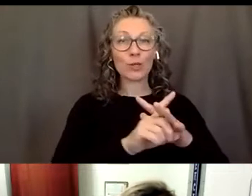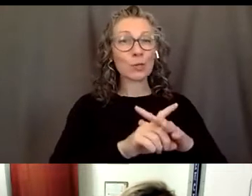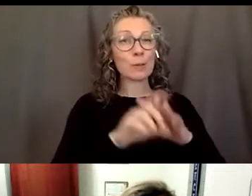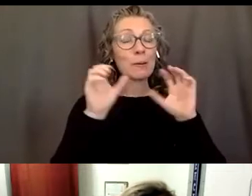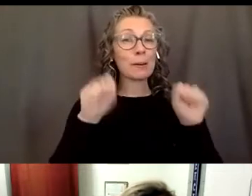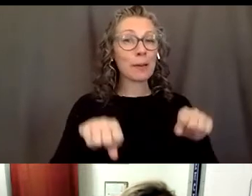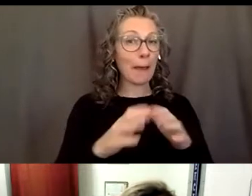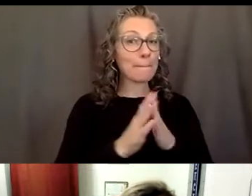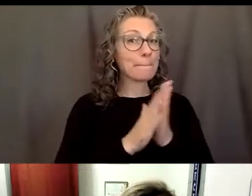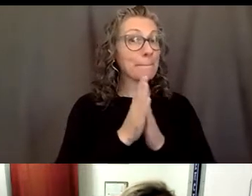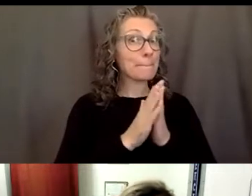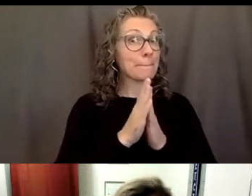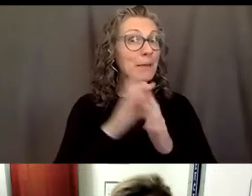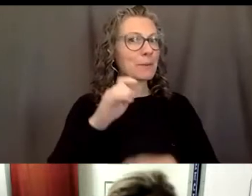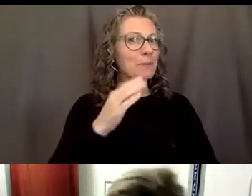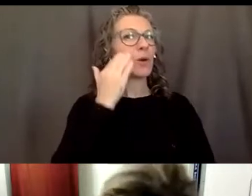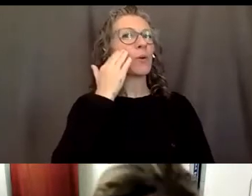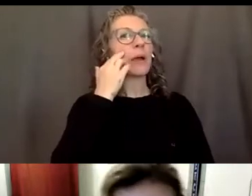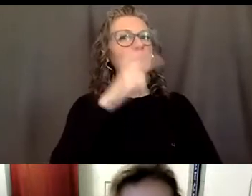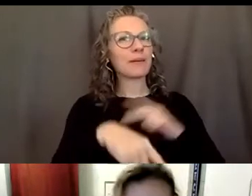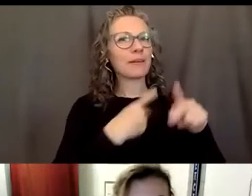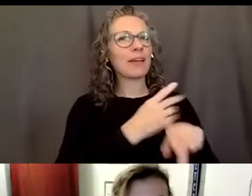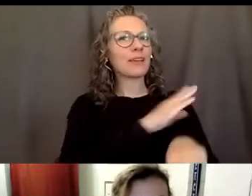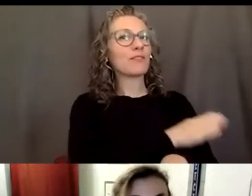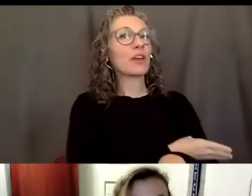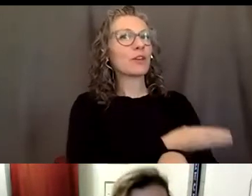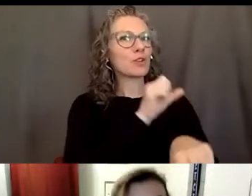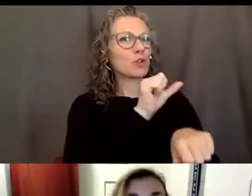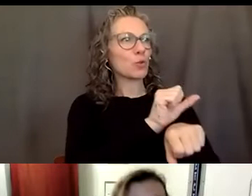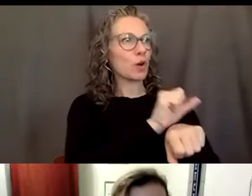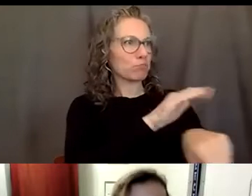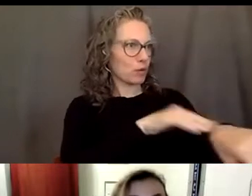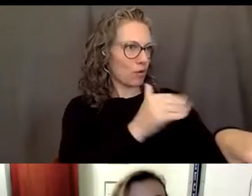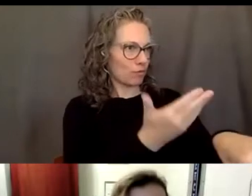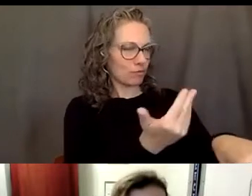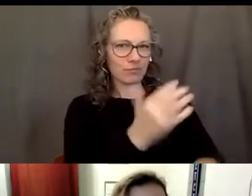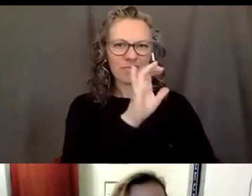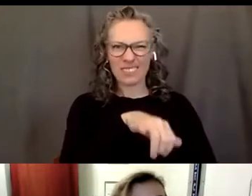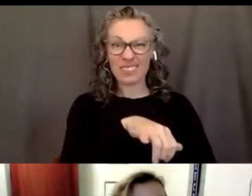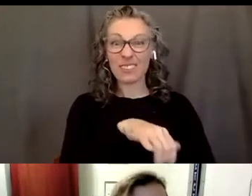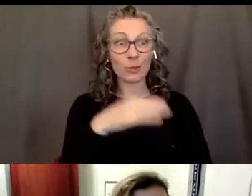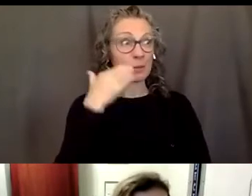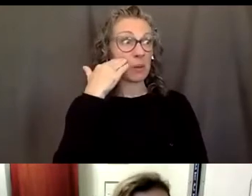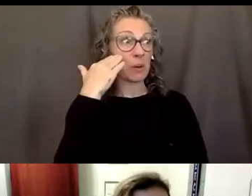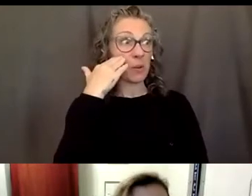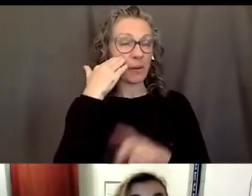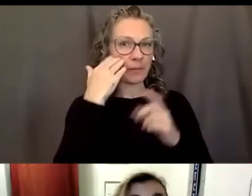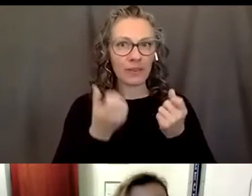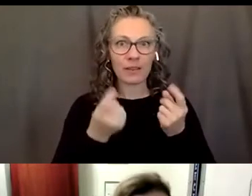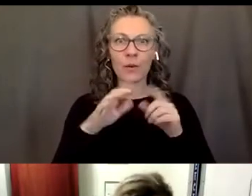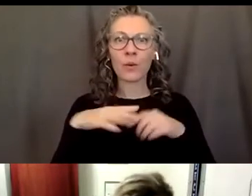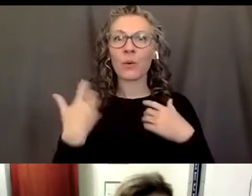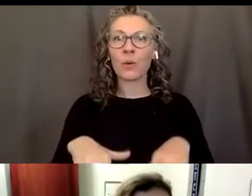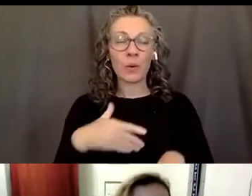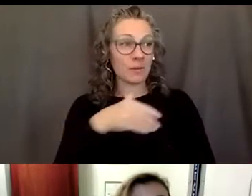bit, you need to be aware of what energy you're working with. So it's really, understanding how incredibly powerful each and